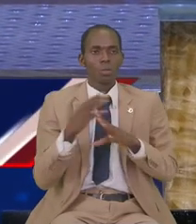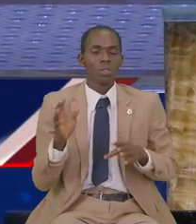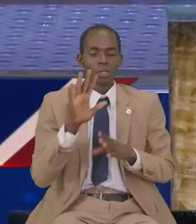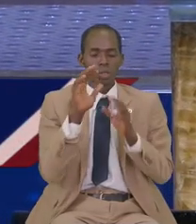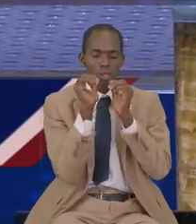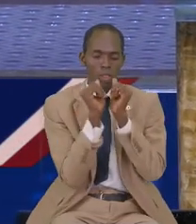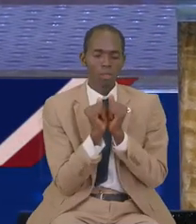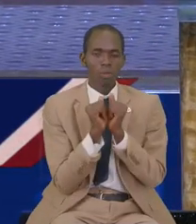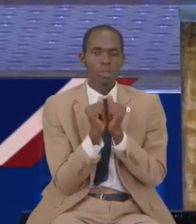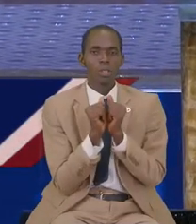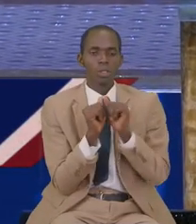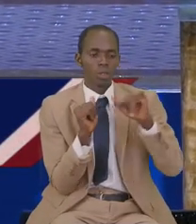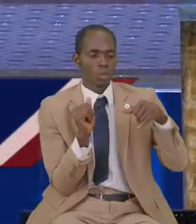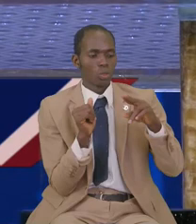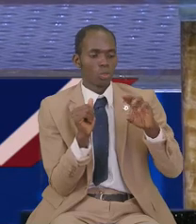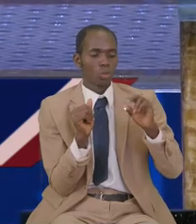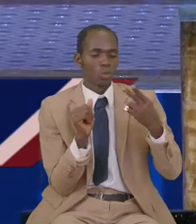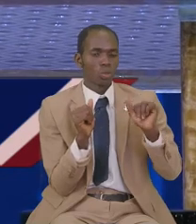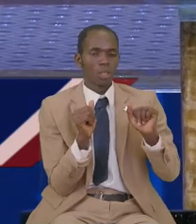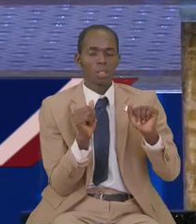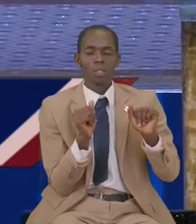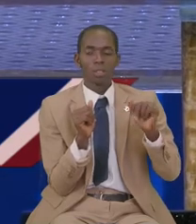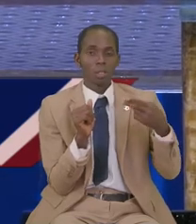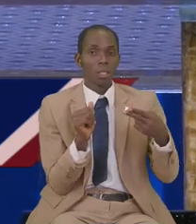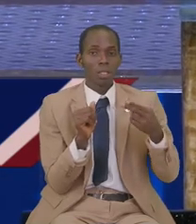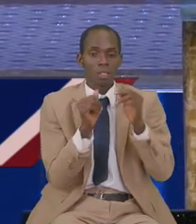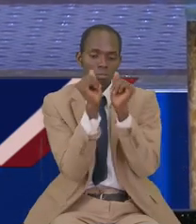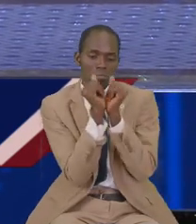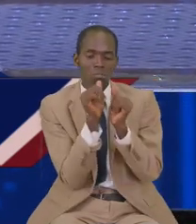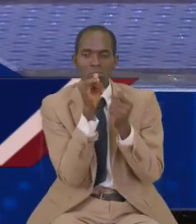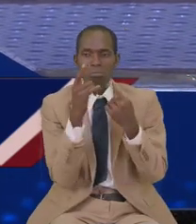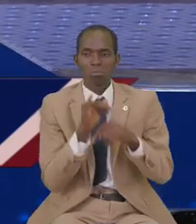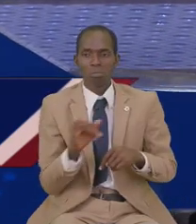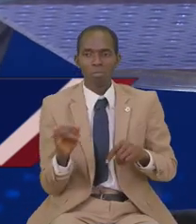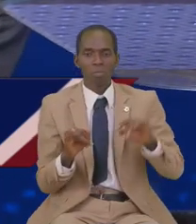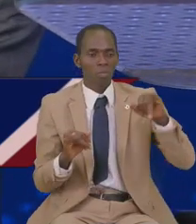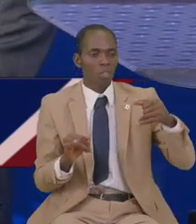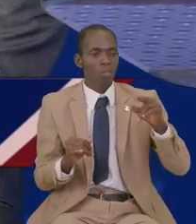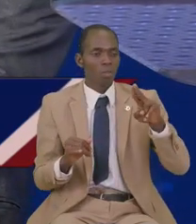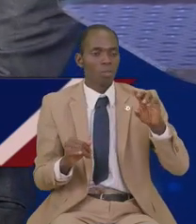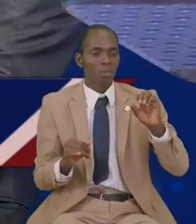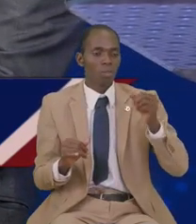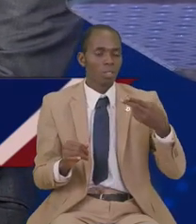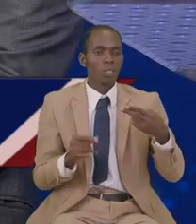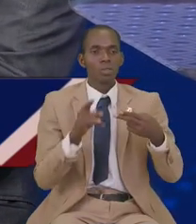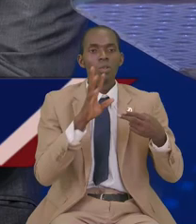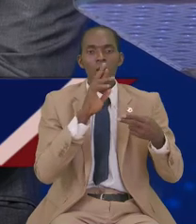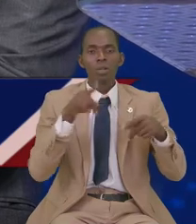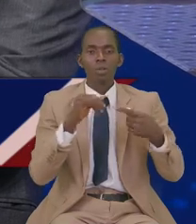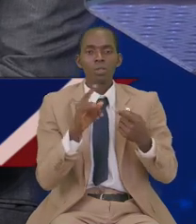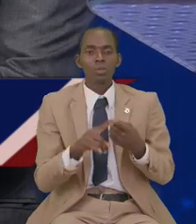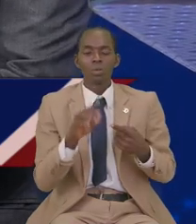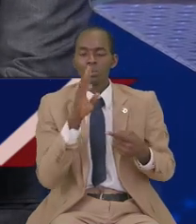captivity. Judah, captivity is coming. Judah, you're going to be in the